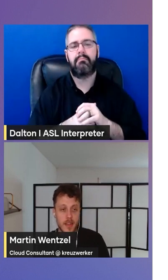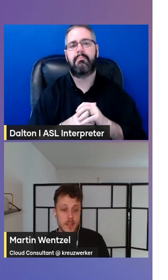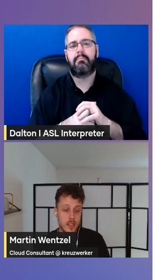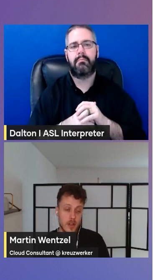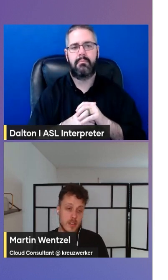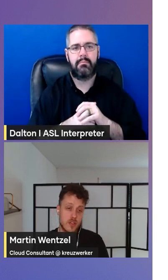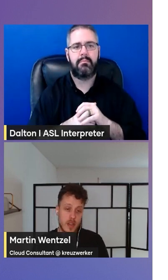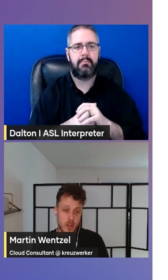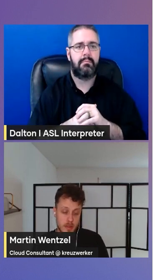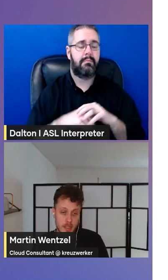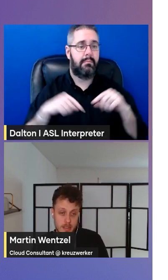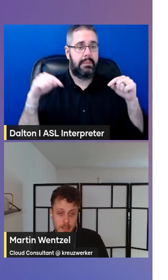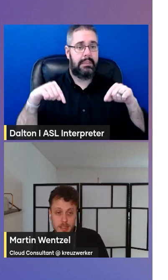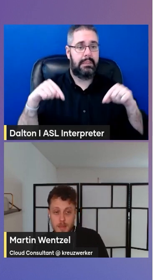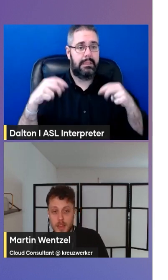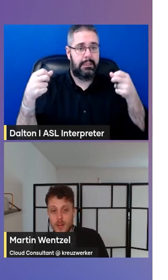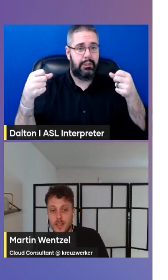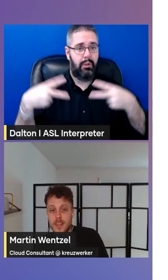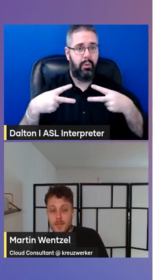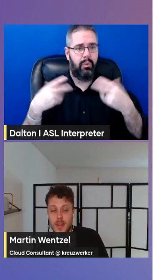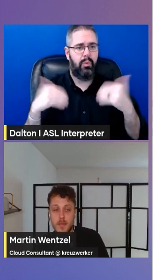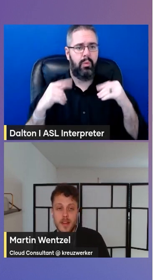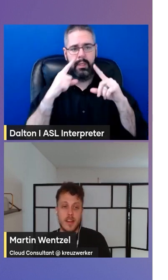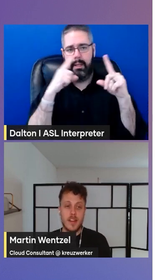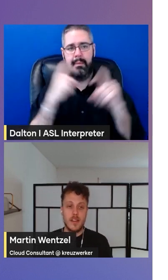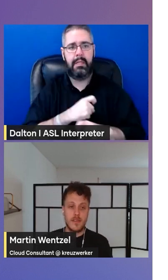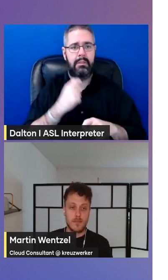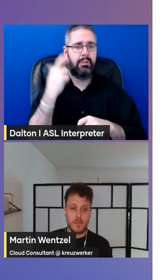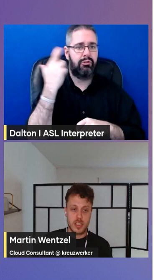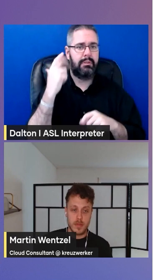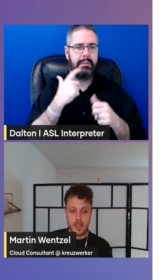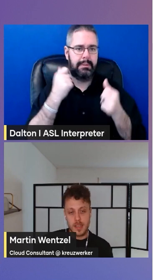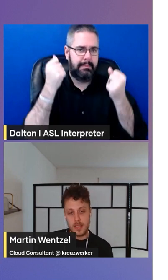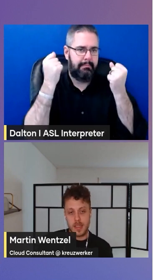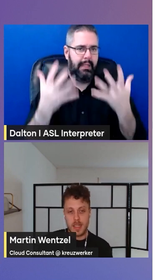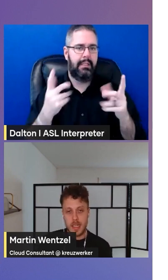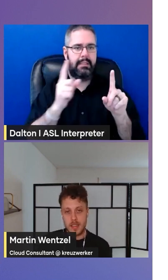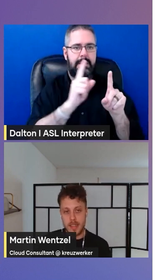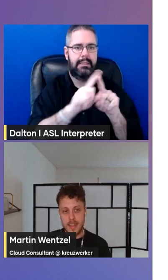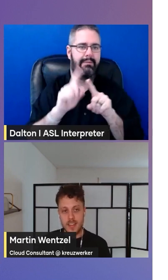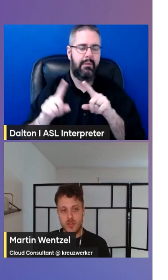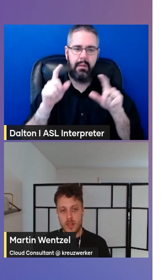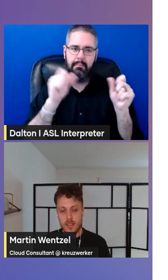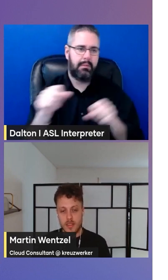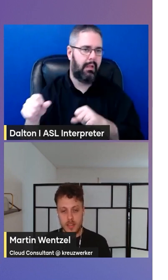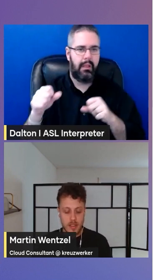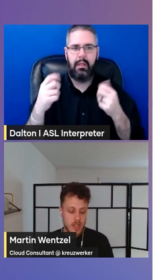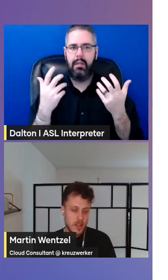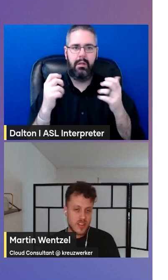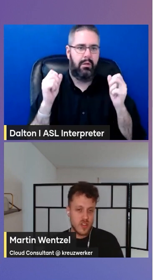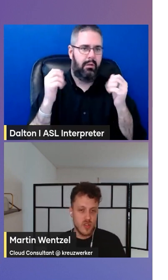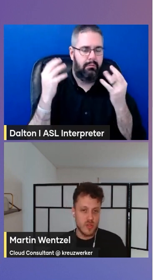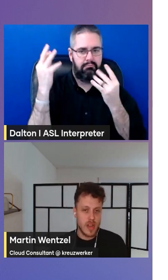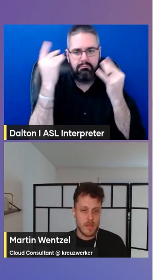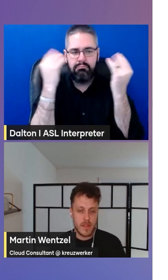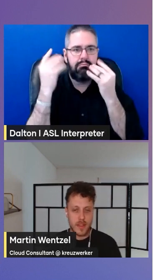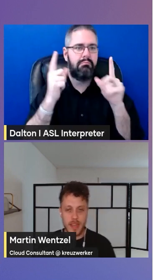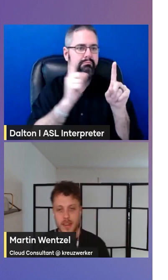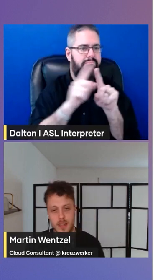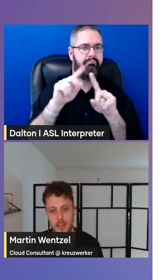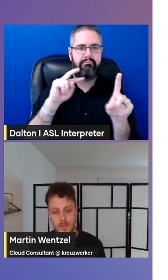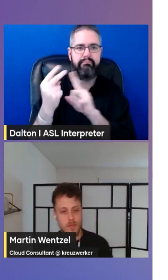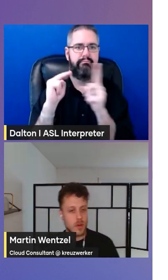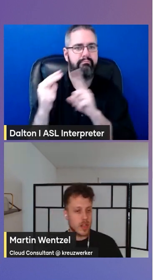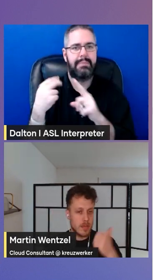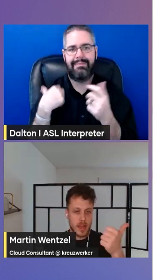And this code is quite complex because there are many, many different possibilities and states to consider to have, in the